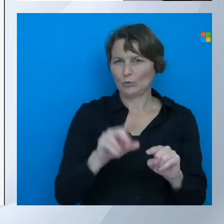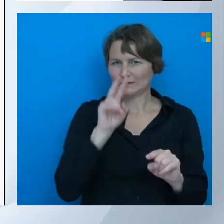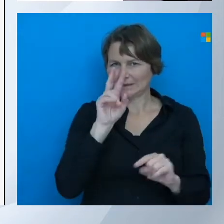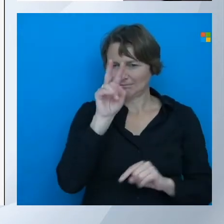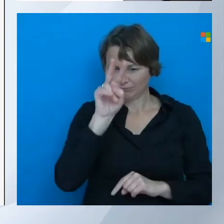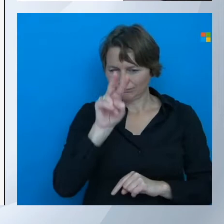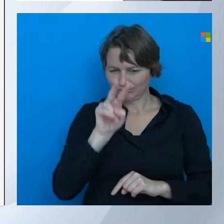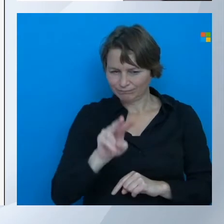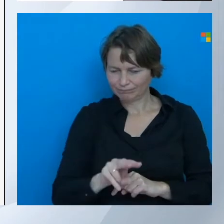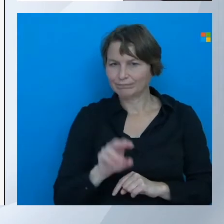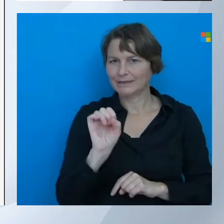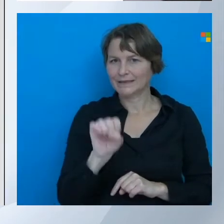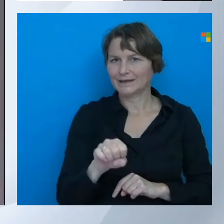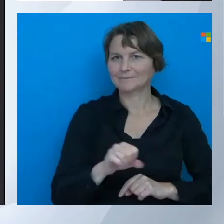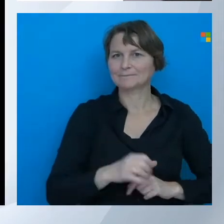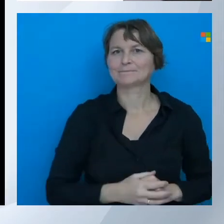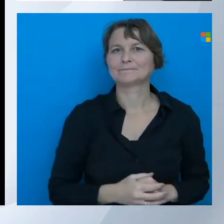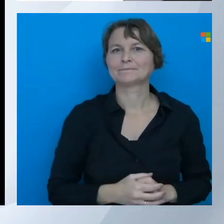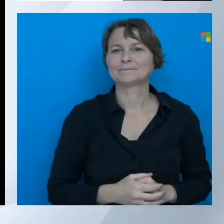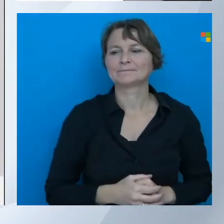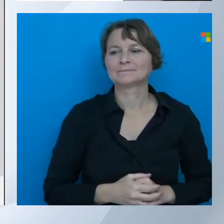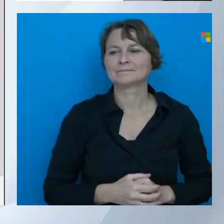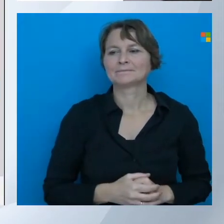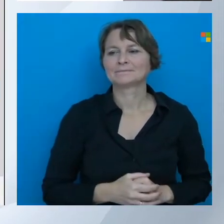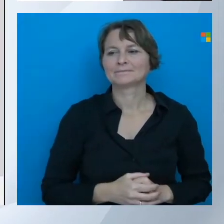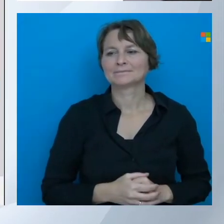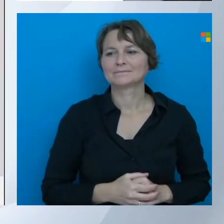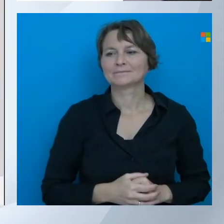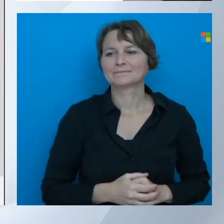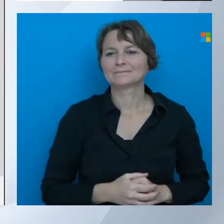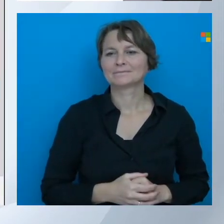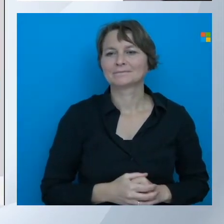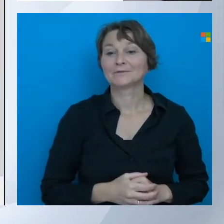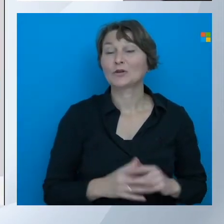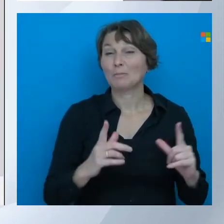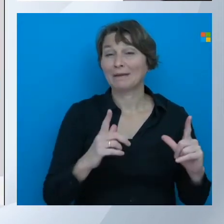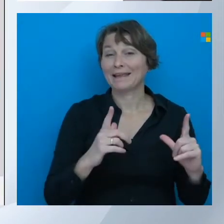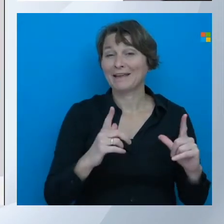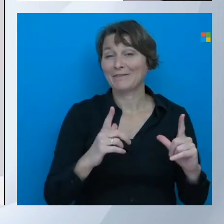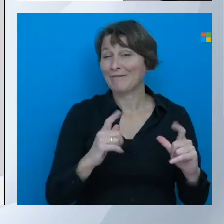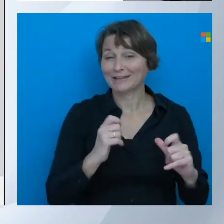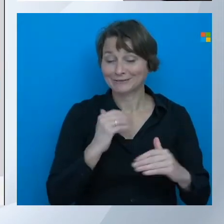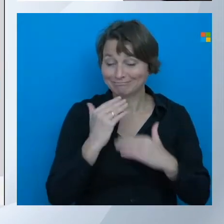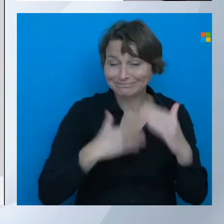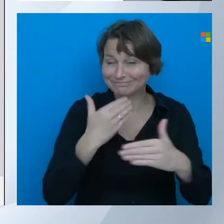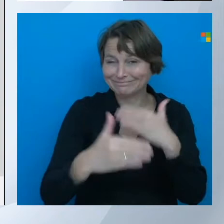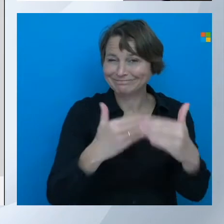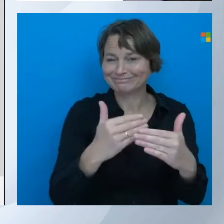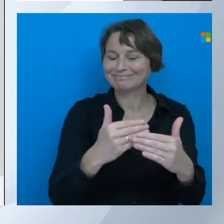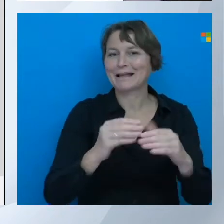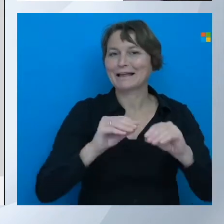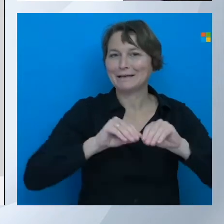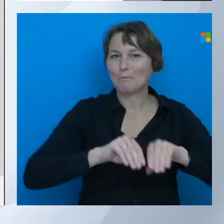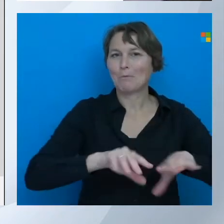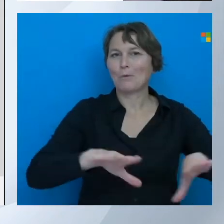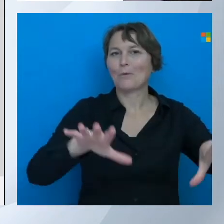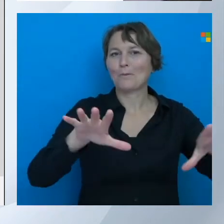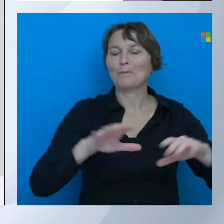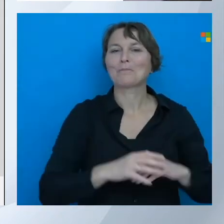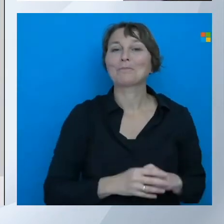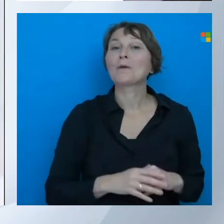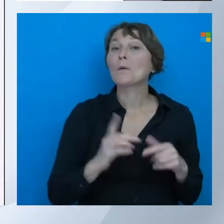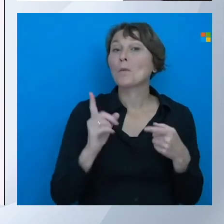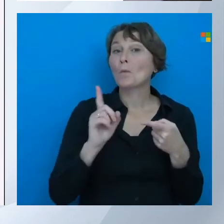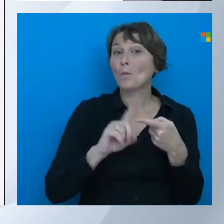And as you can see, I quickly fast forwarded through the deployment. One of the steps within my